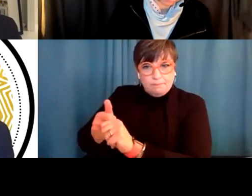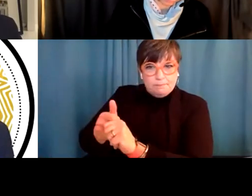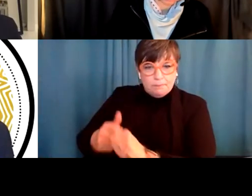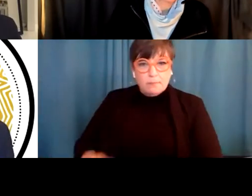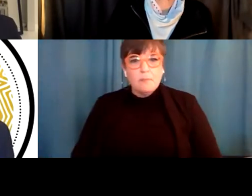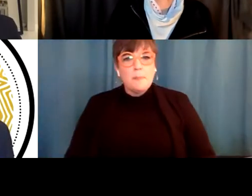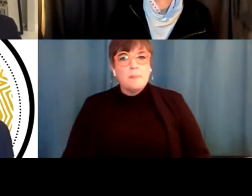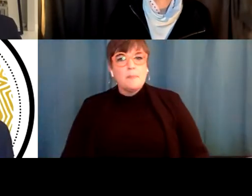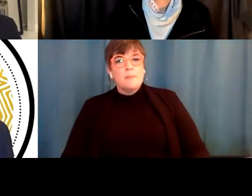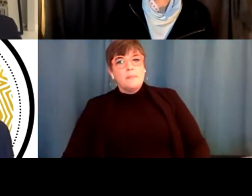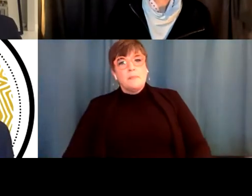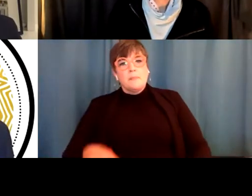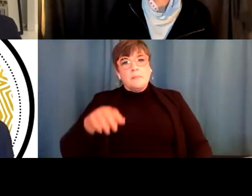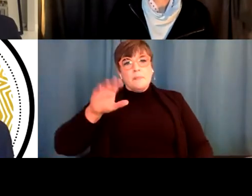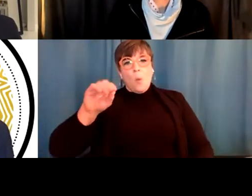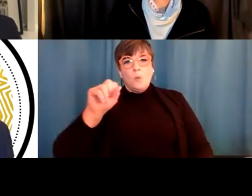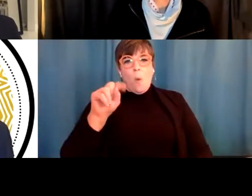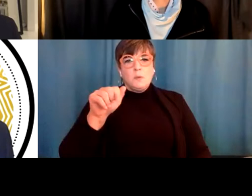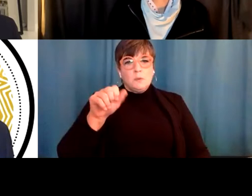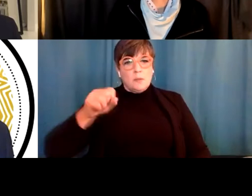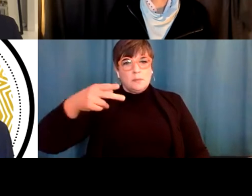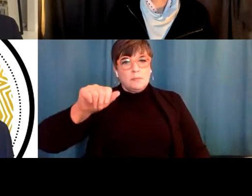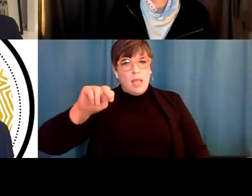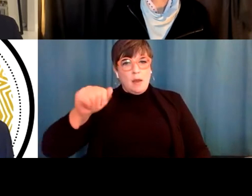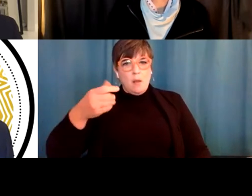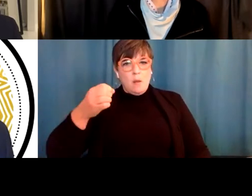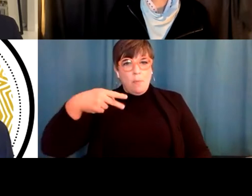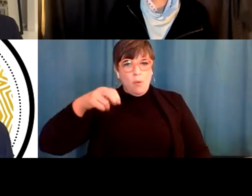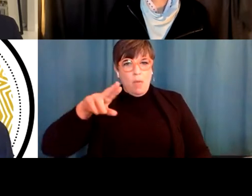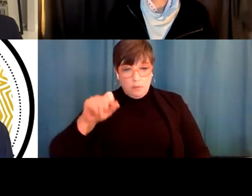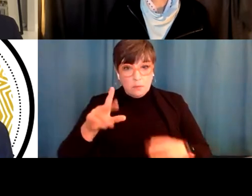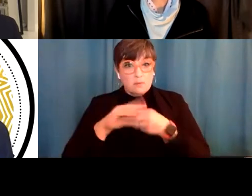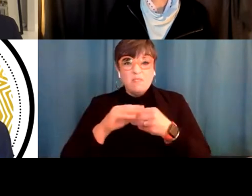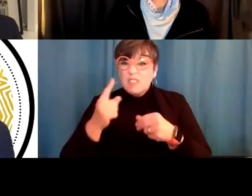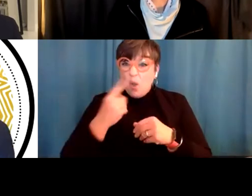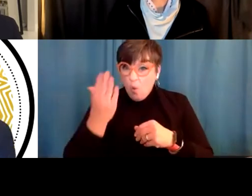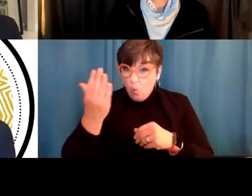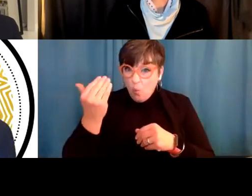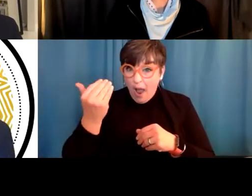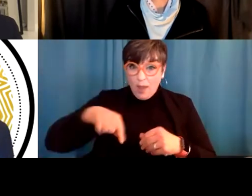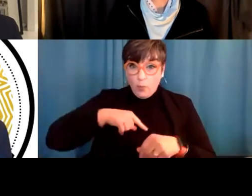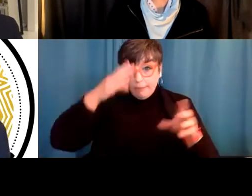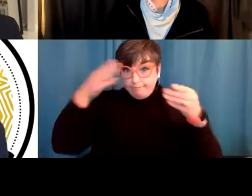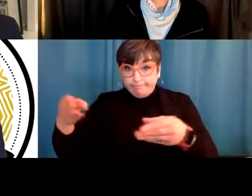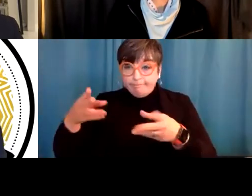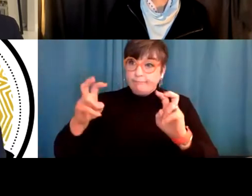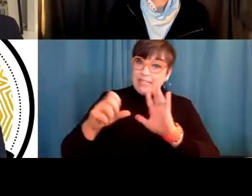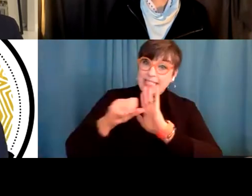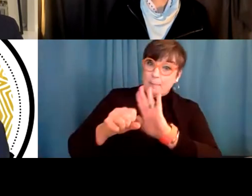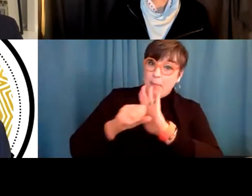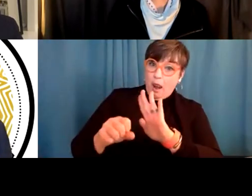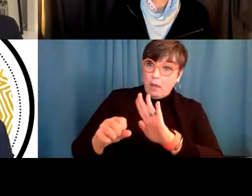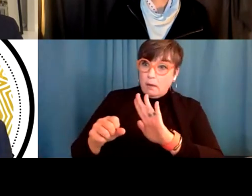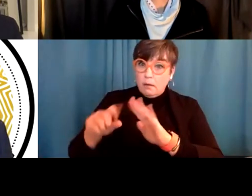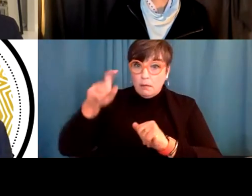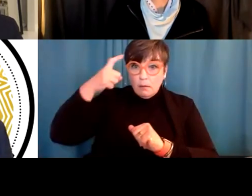the symbolic features of the January 6th events is because they're very important in terms of the